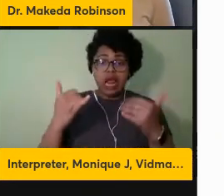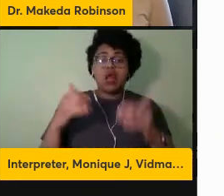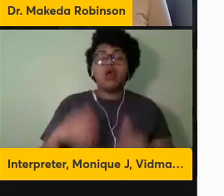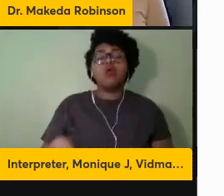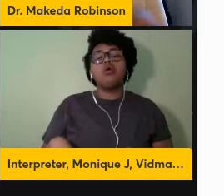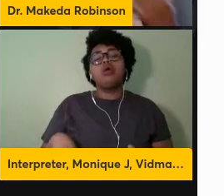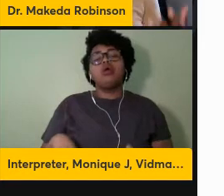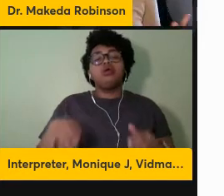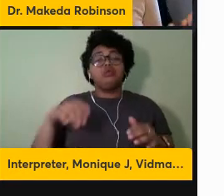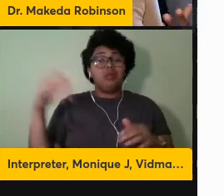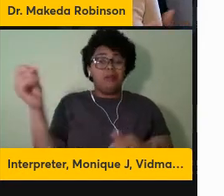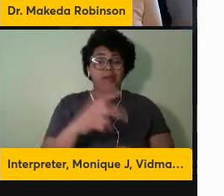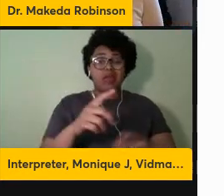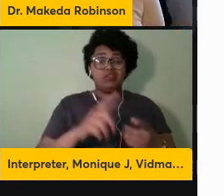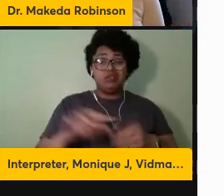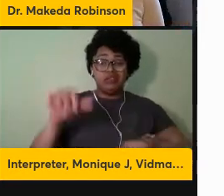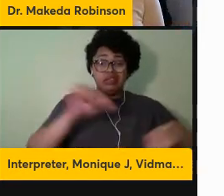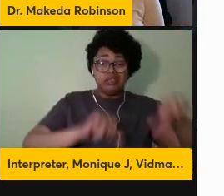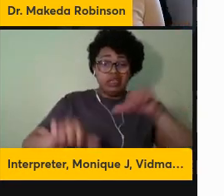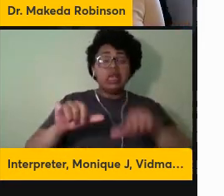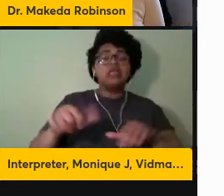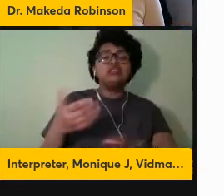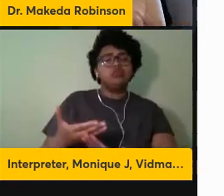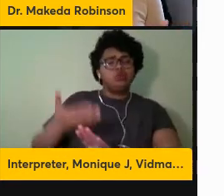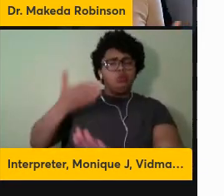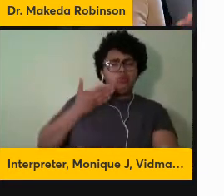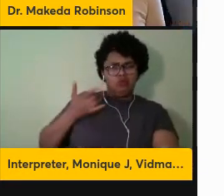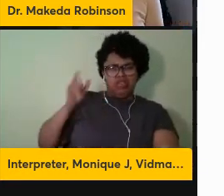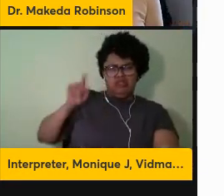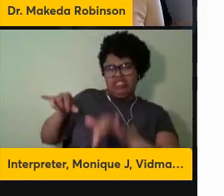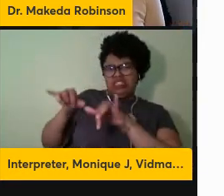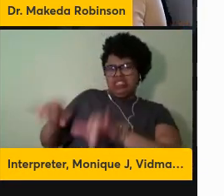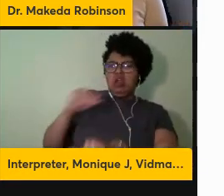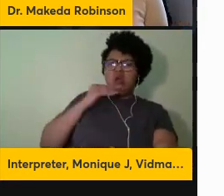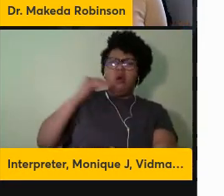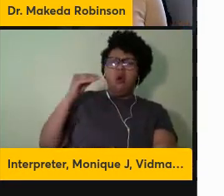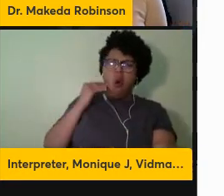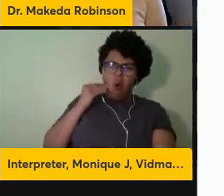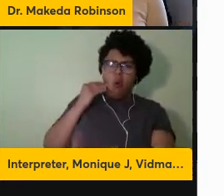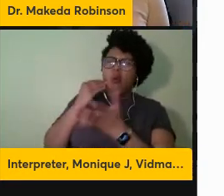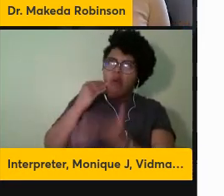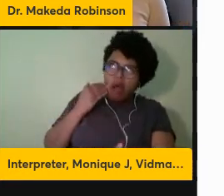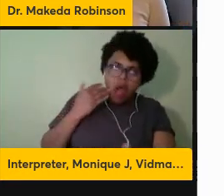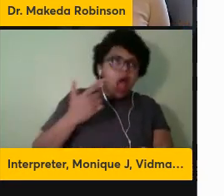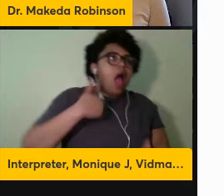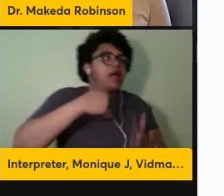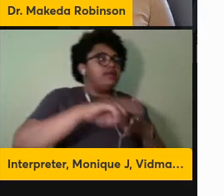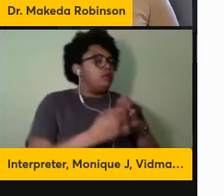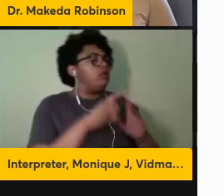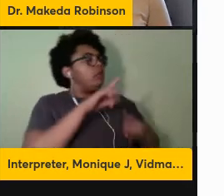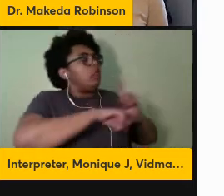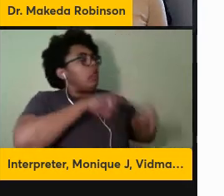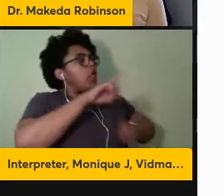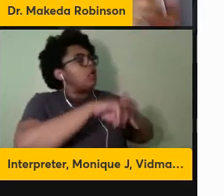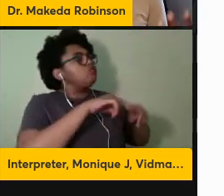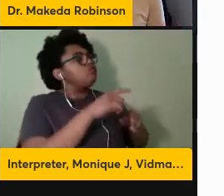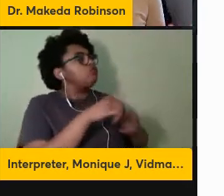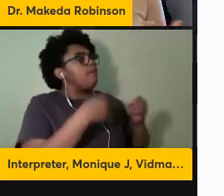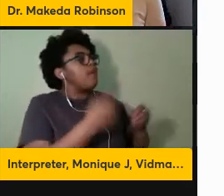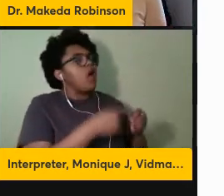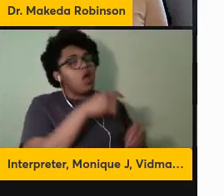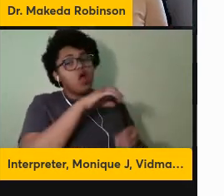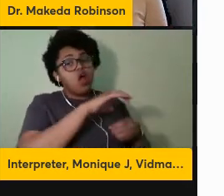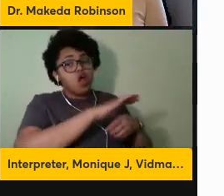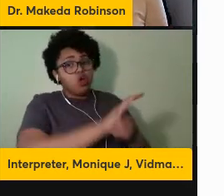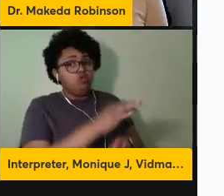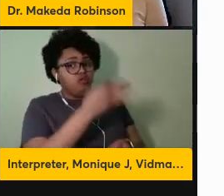into the science. So post shelter in place, I began to start asking some questions about COVID-19 pathogenesis after